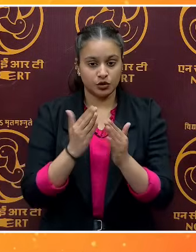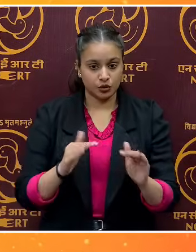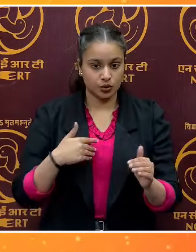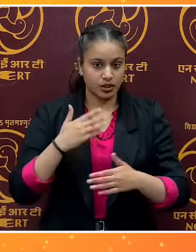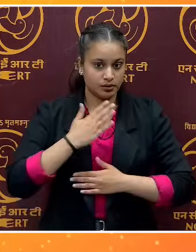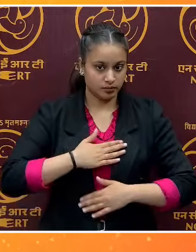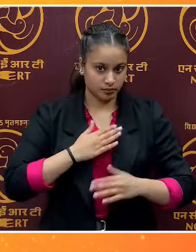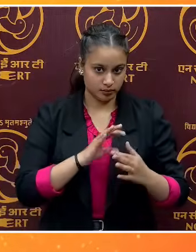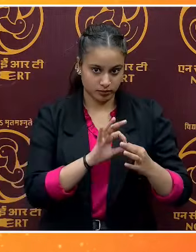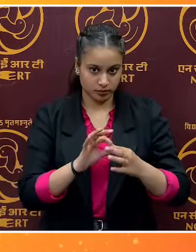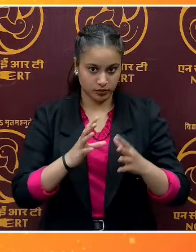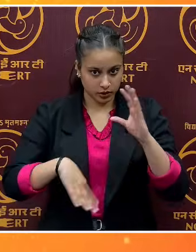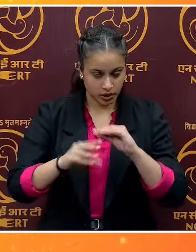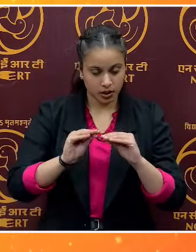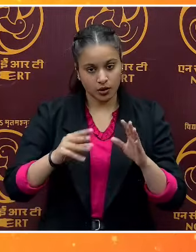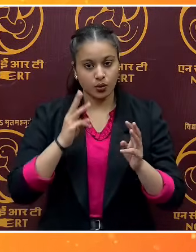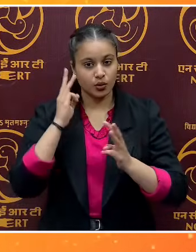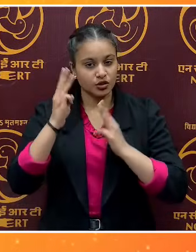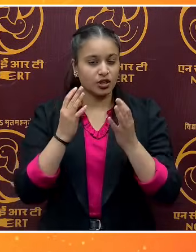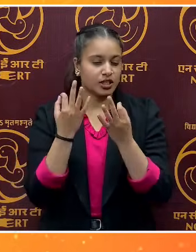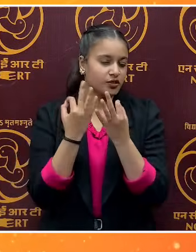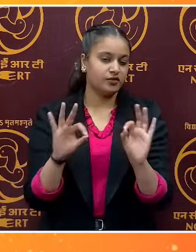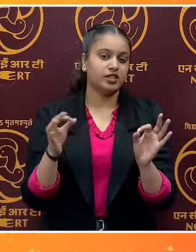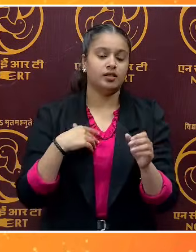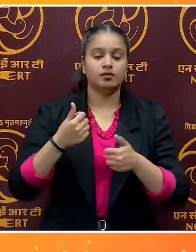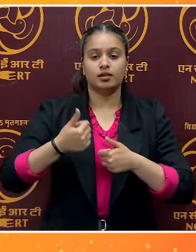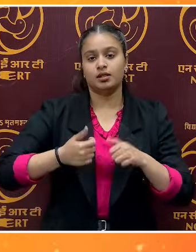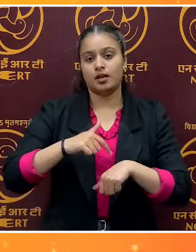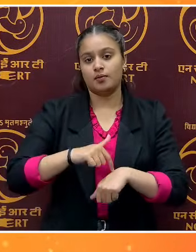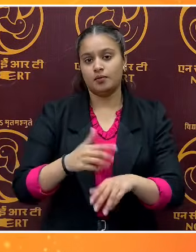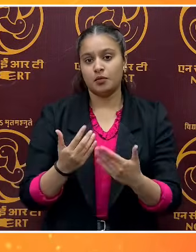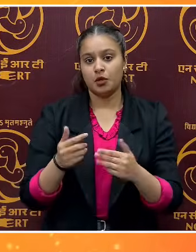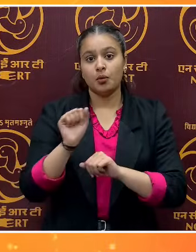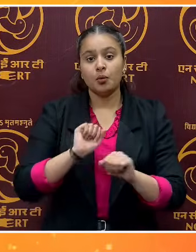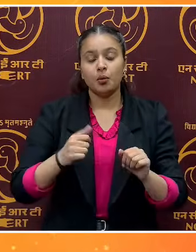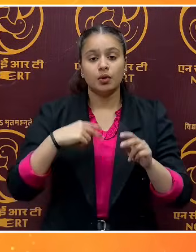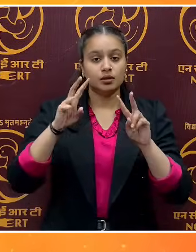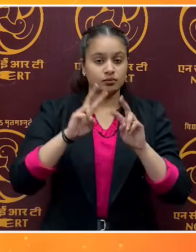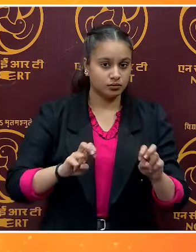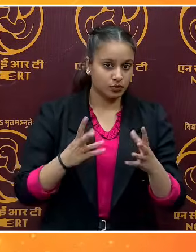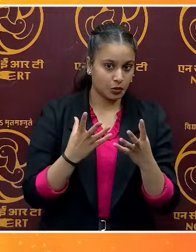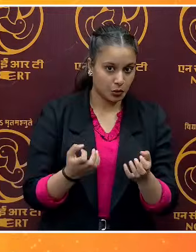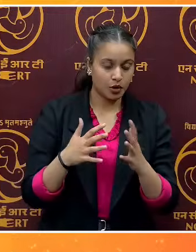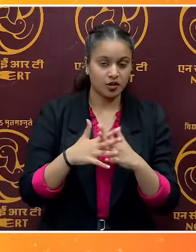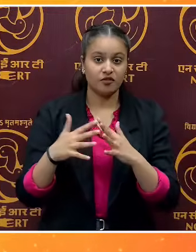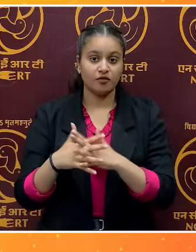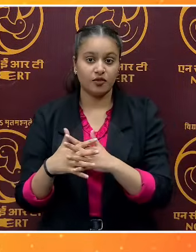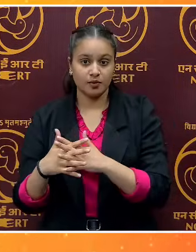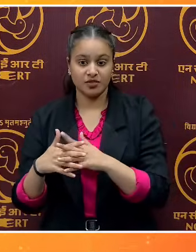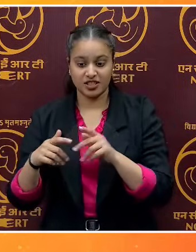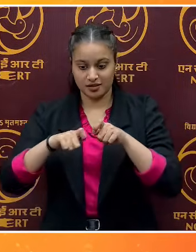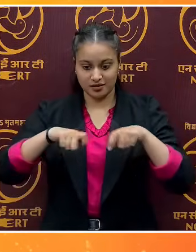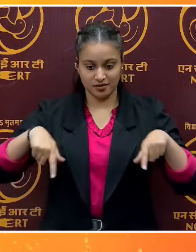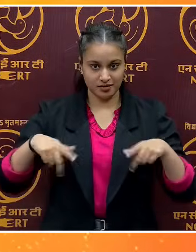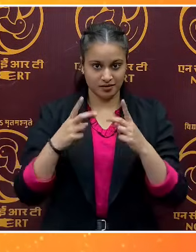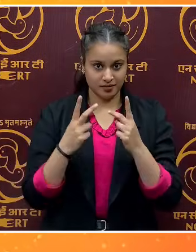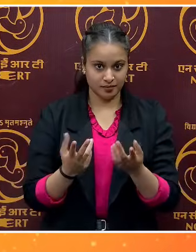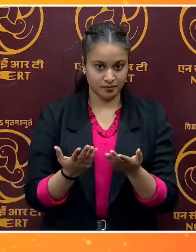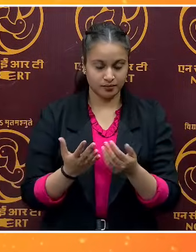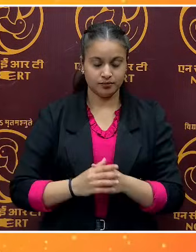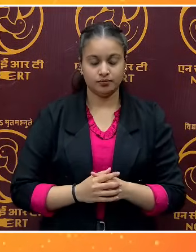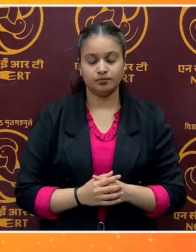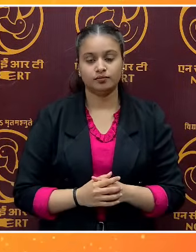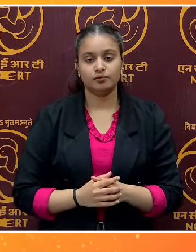learning and stress-free exams. So you need to explore their website, that is